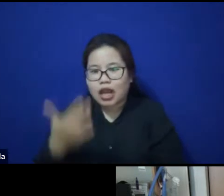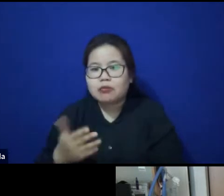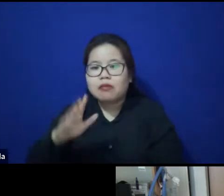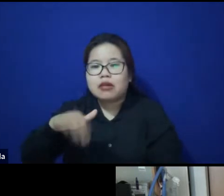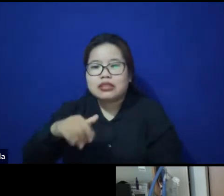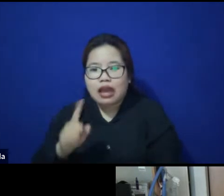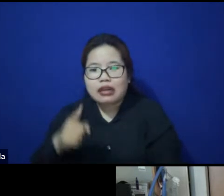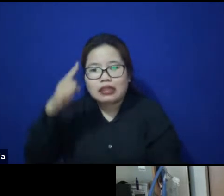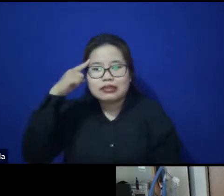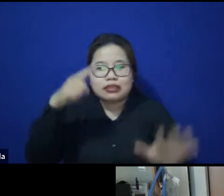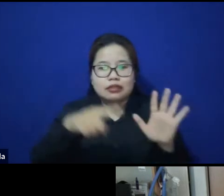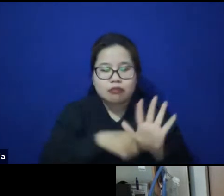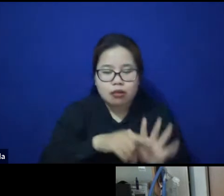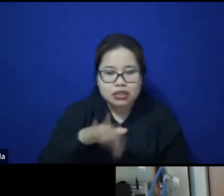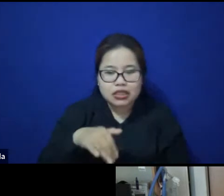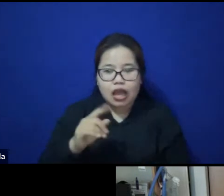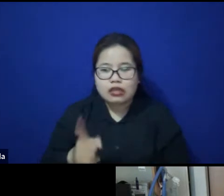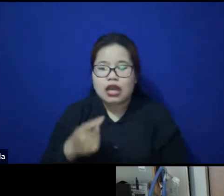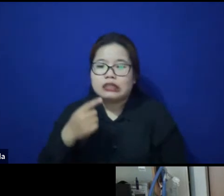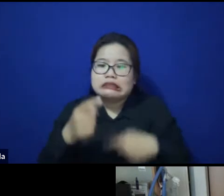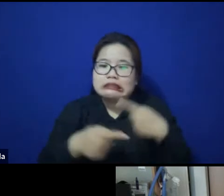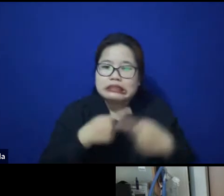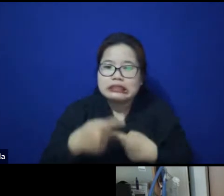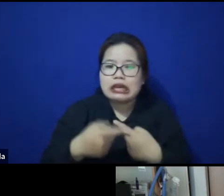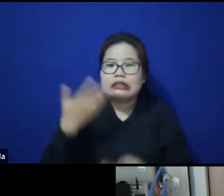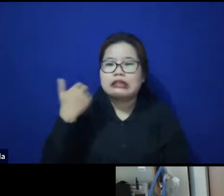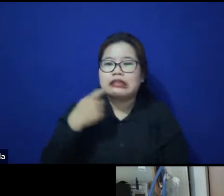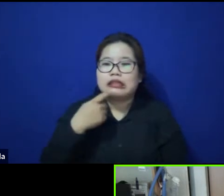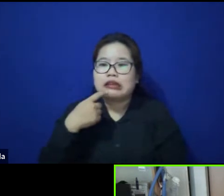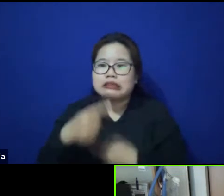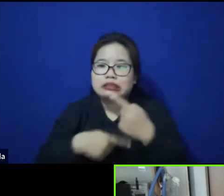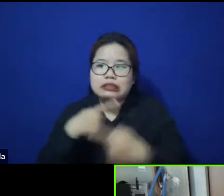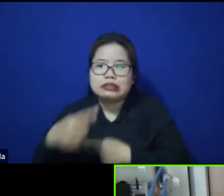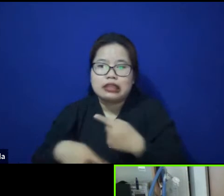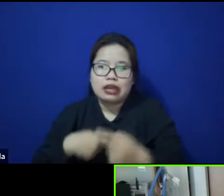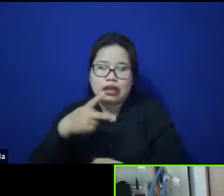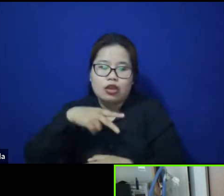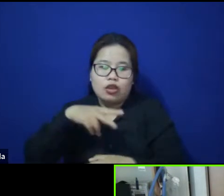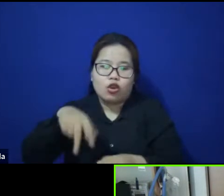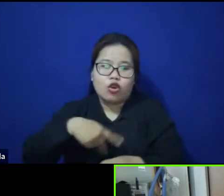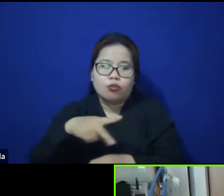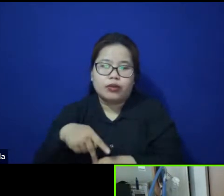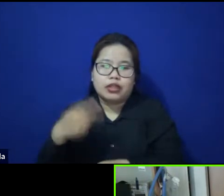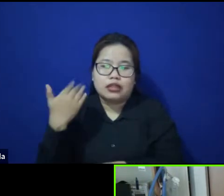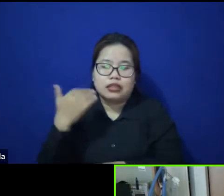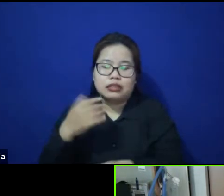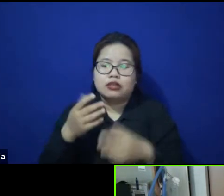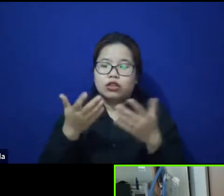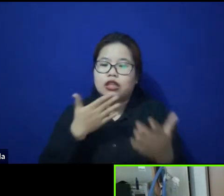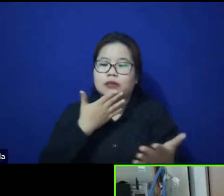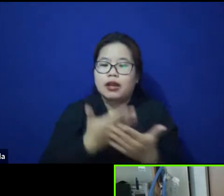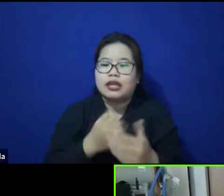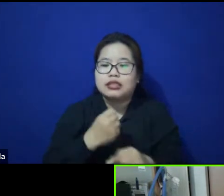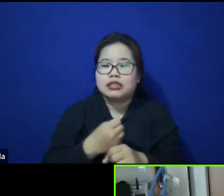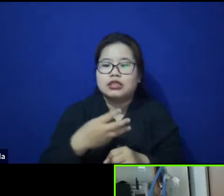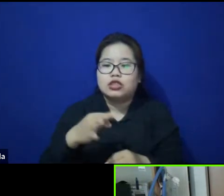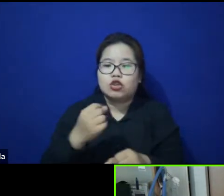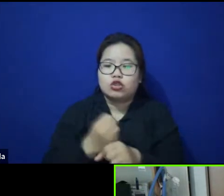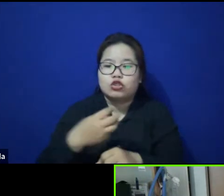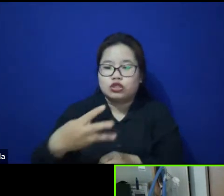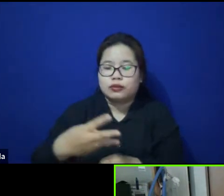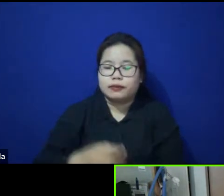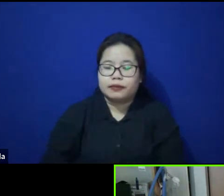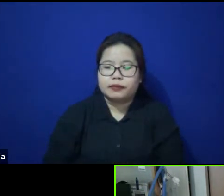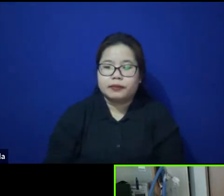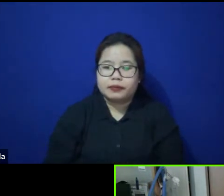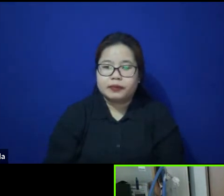about that coffee story in Sydney. Okay, thank you, George. Okay. I think that stigma still lies